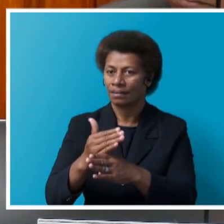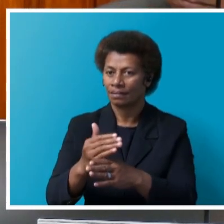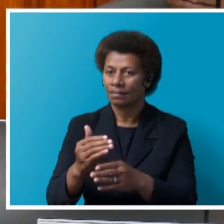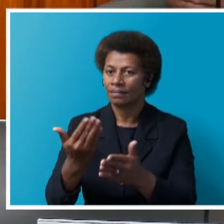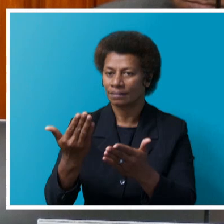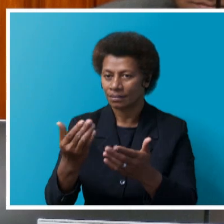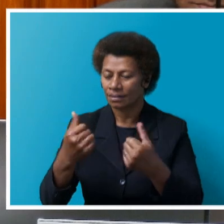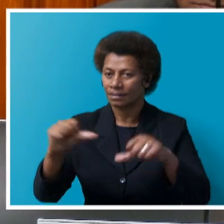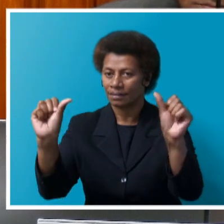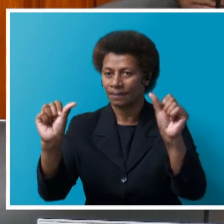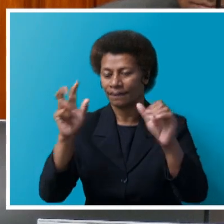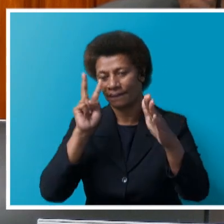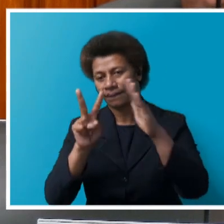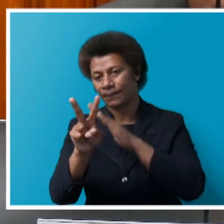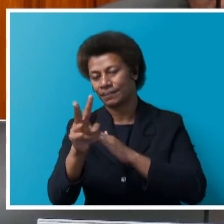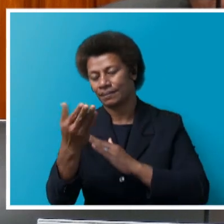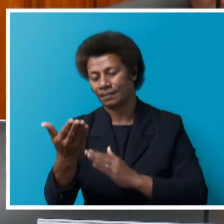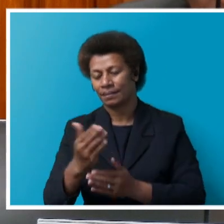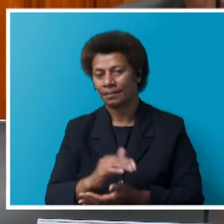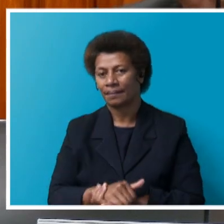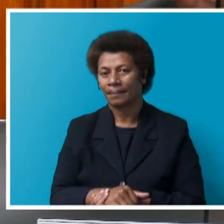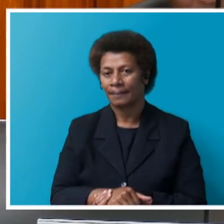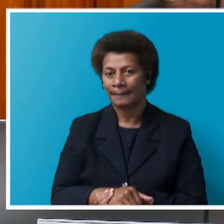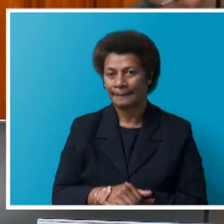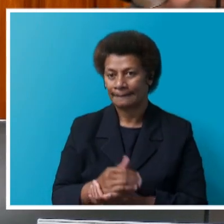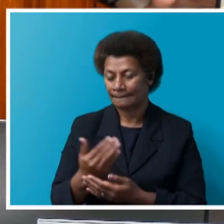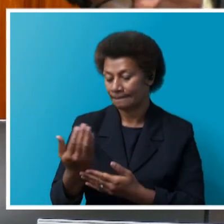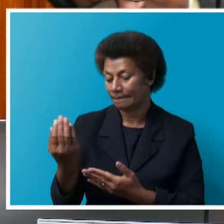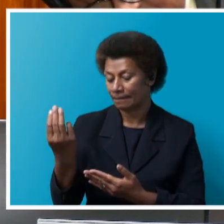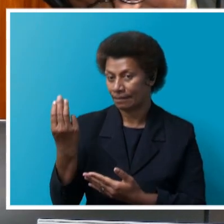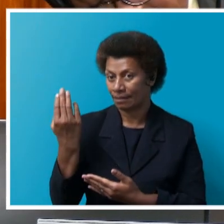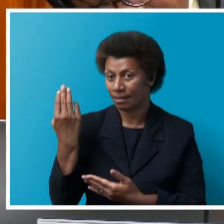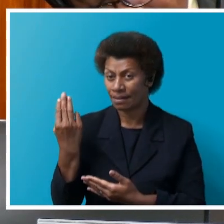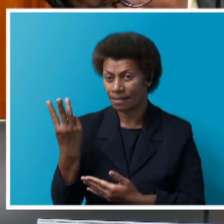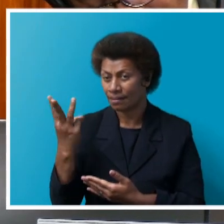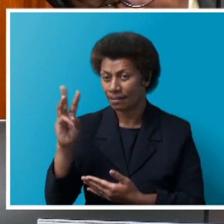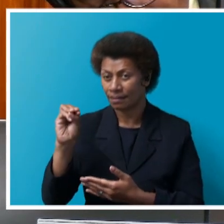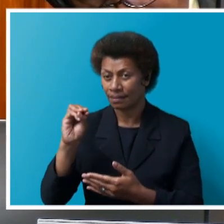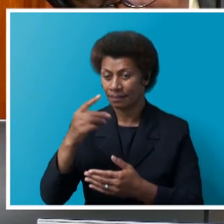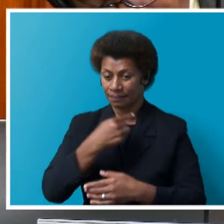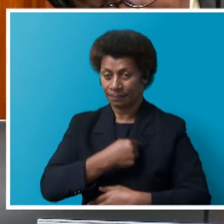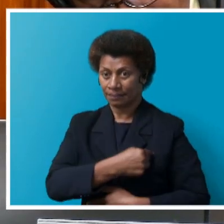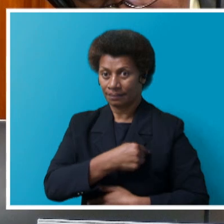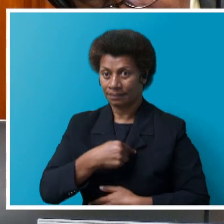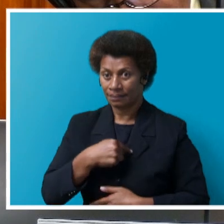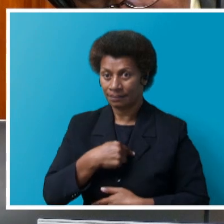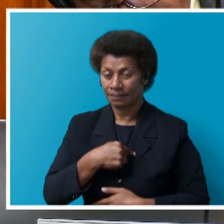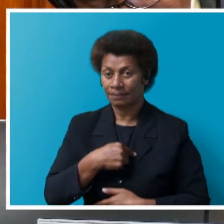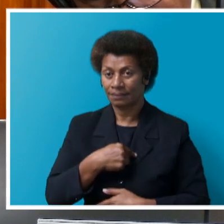vision. Fiji stands firm by its 30 commitment, which calls